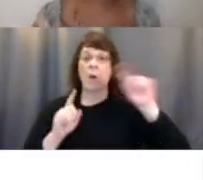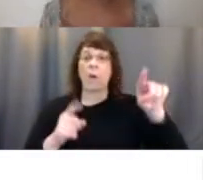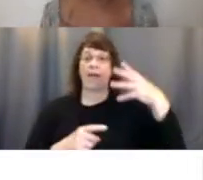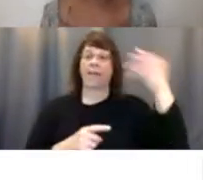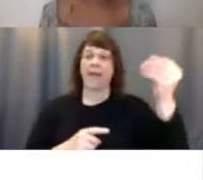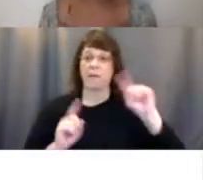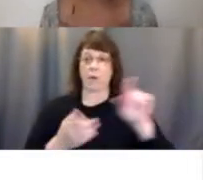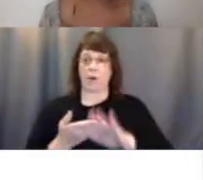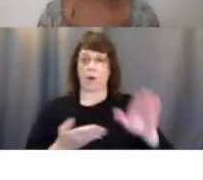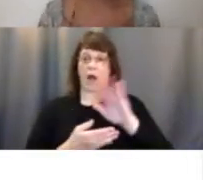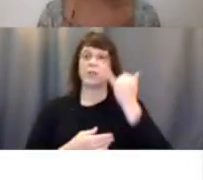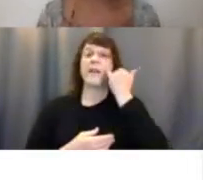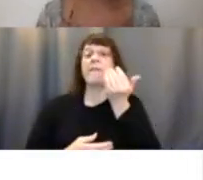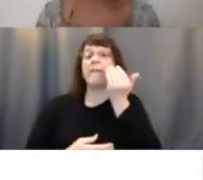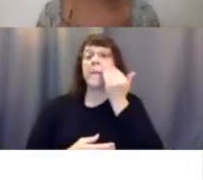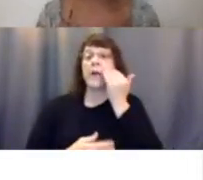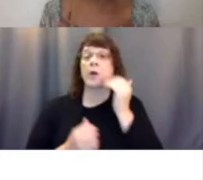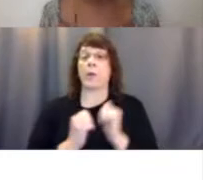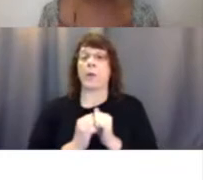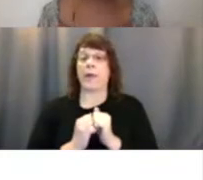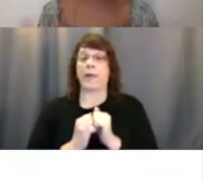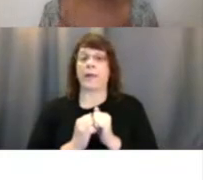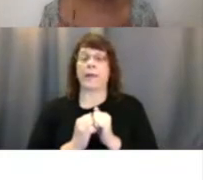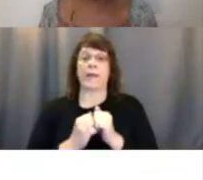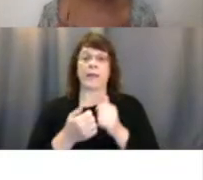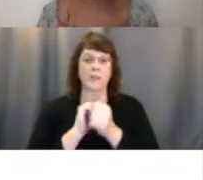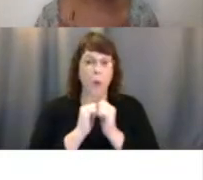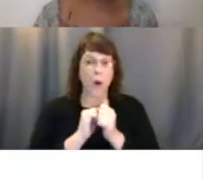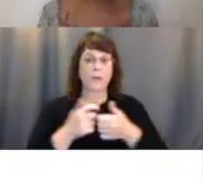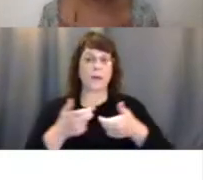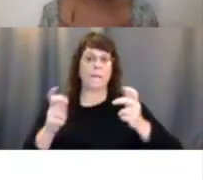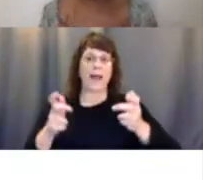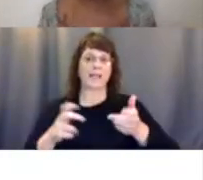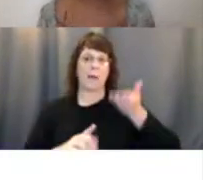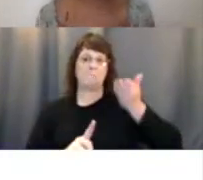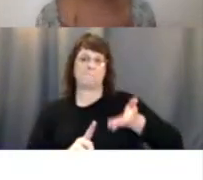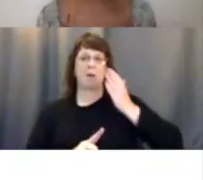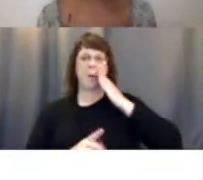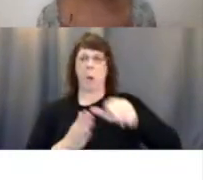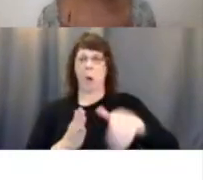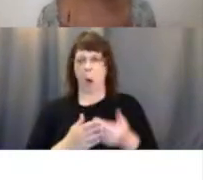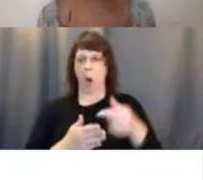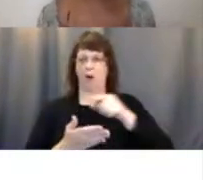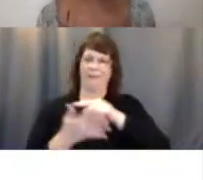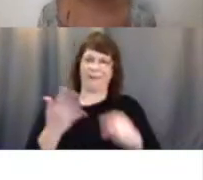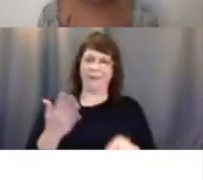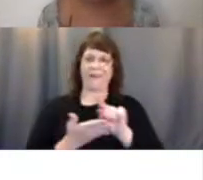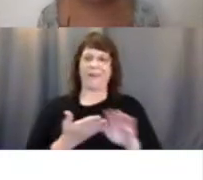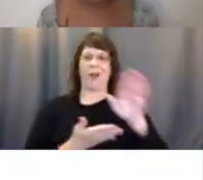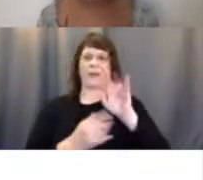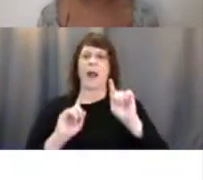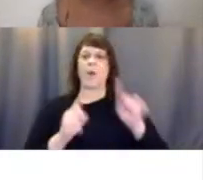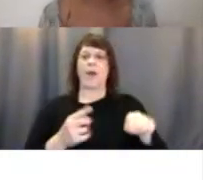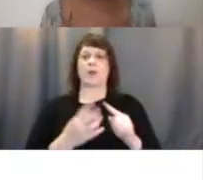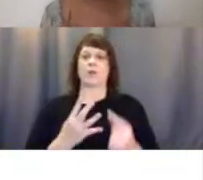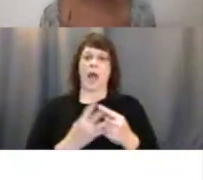you're at all familiar with sports or basketball, you'll know all of these colleges. But I went to undergraduate